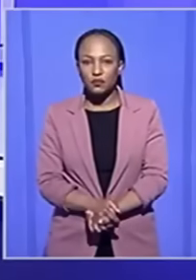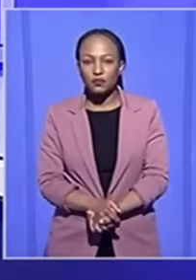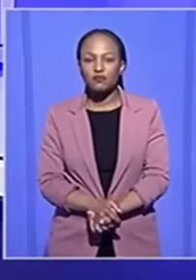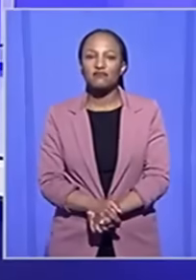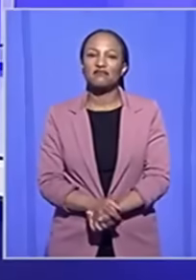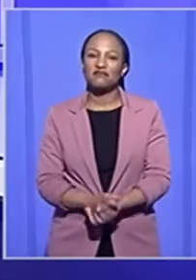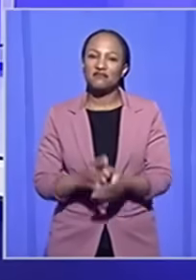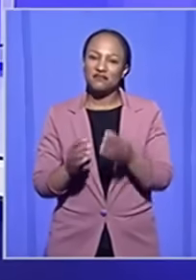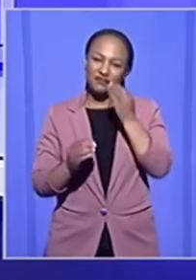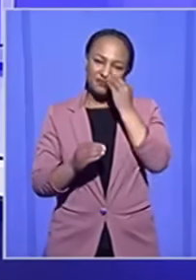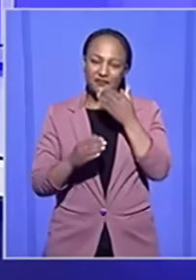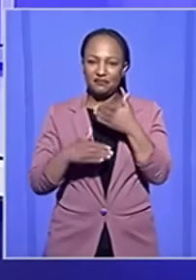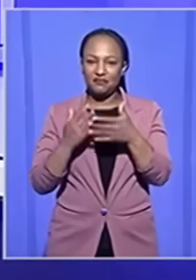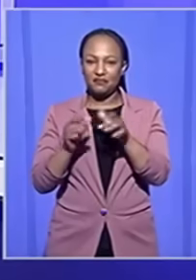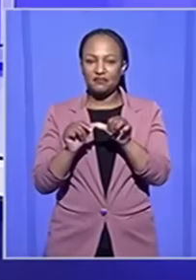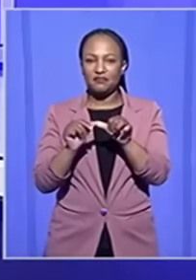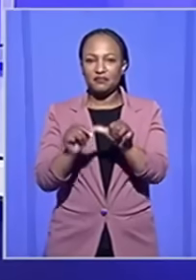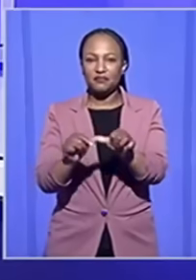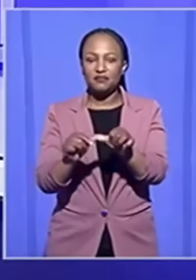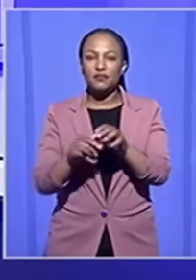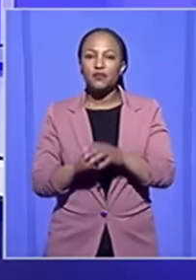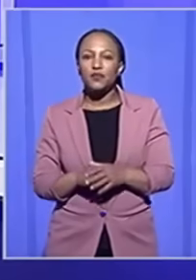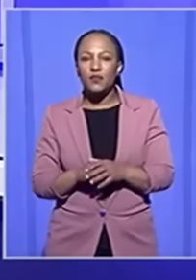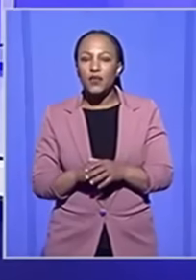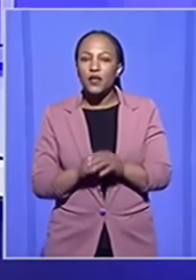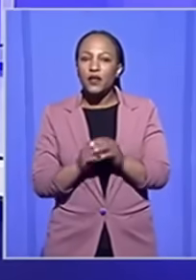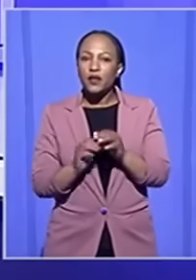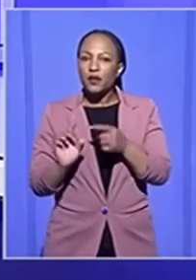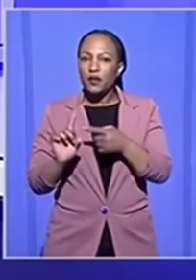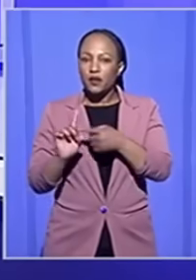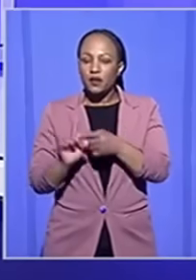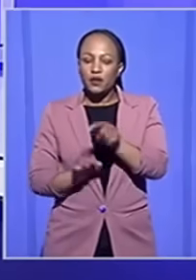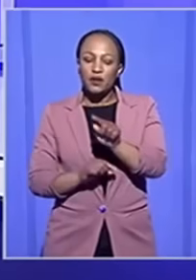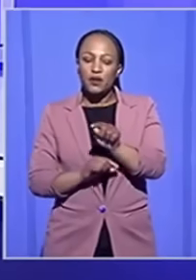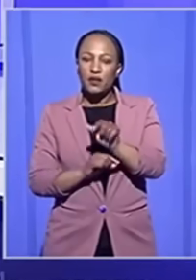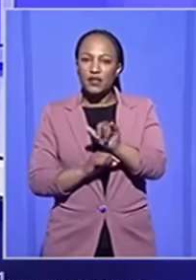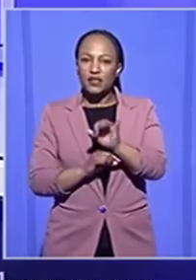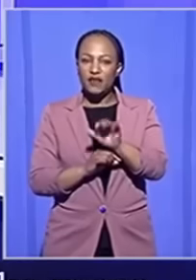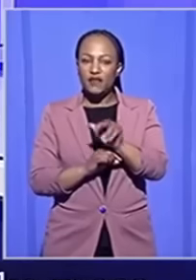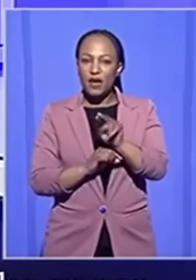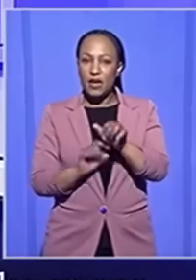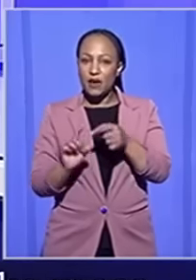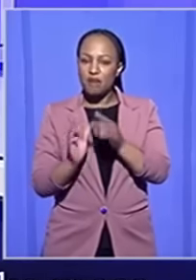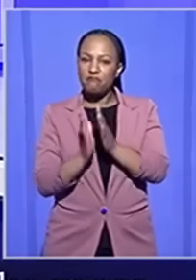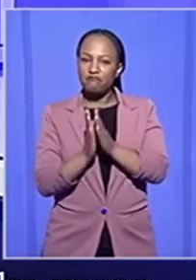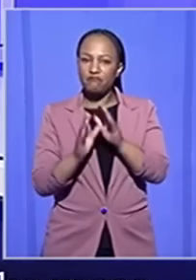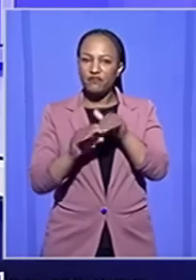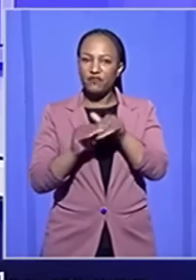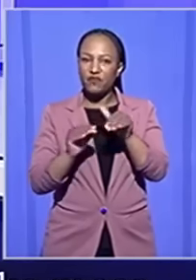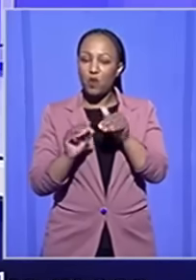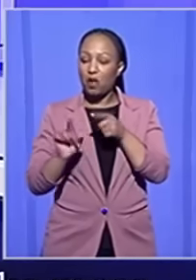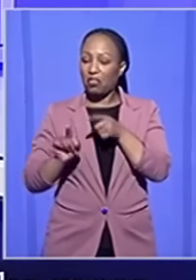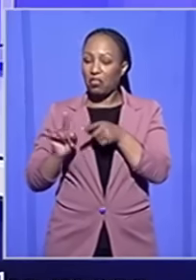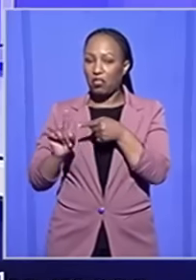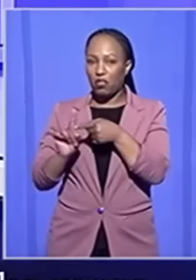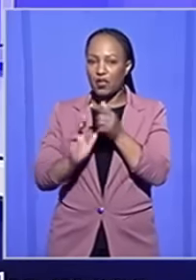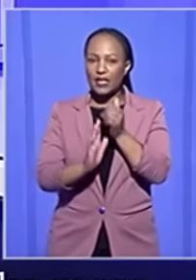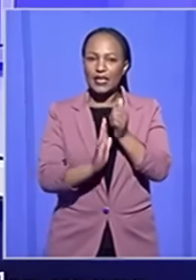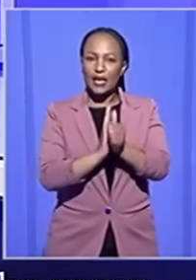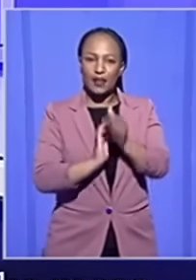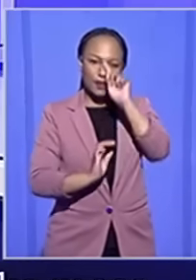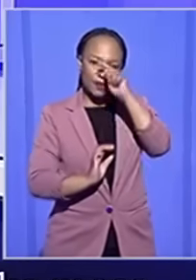Motho re tswella pele ka dikgang tsa rona. Kopo ya bail ya ga Tiffany Mick yo a latofadiwang ka go bolaya morwae Jaden le Mick e